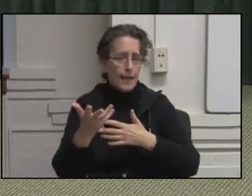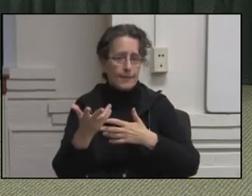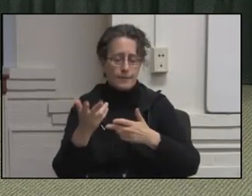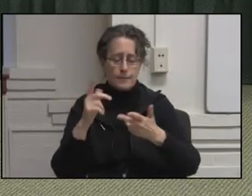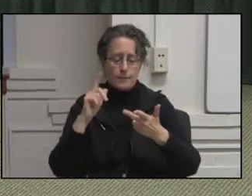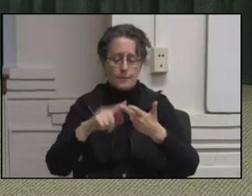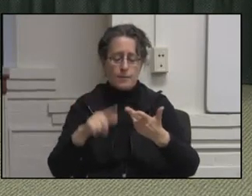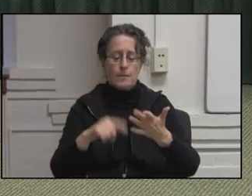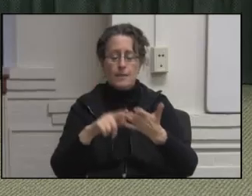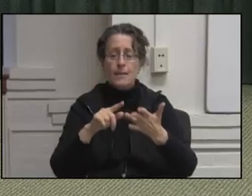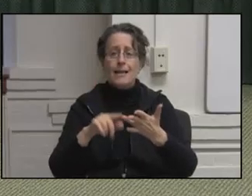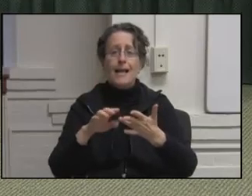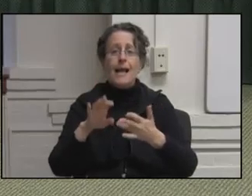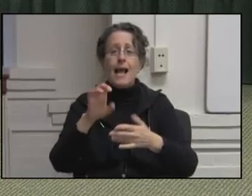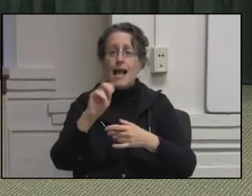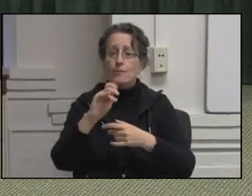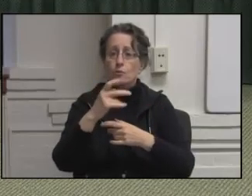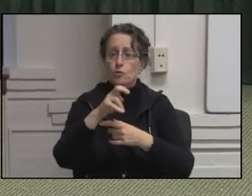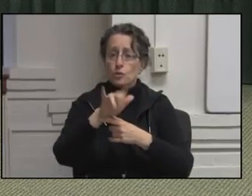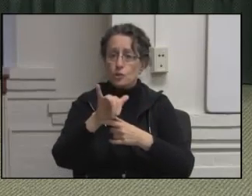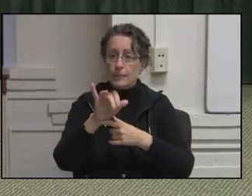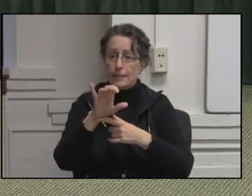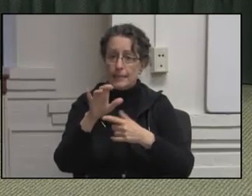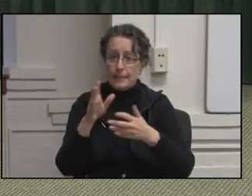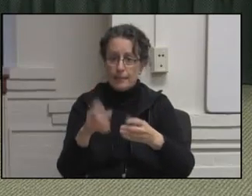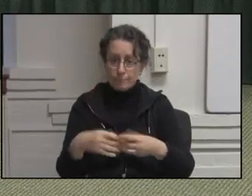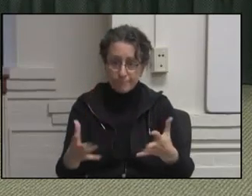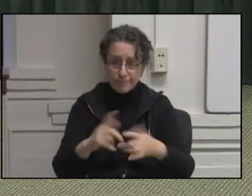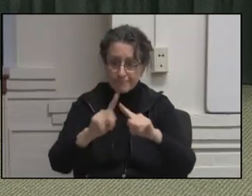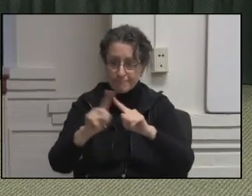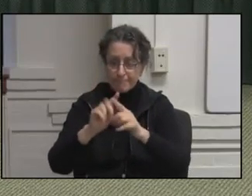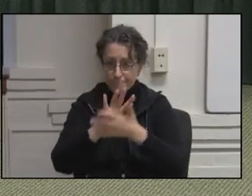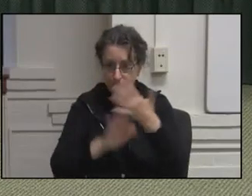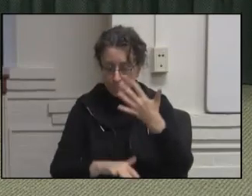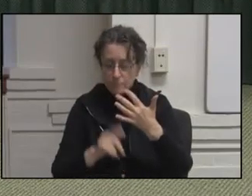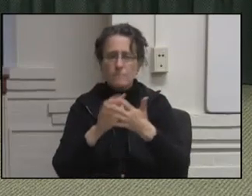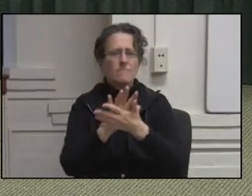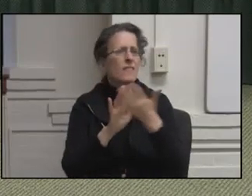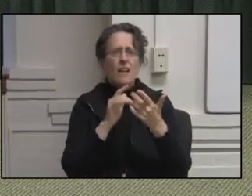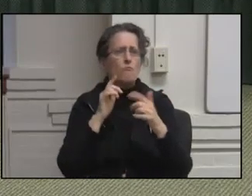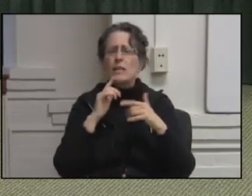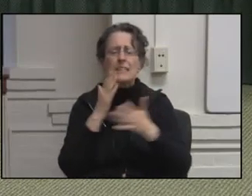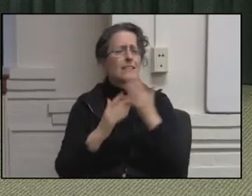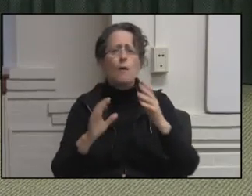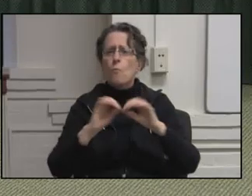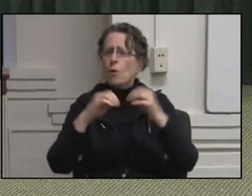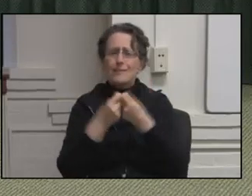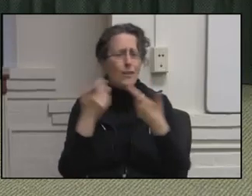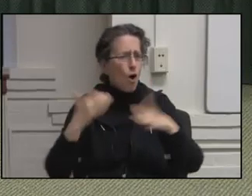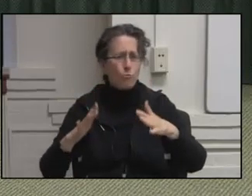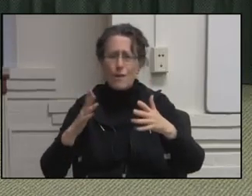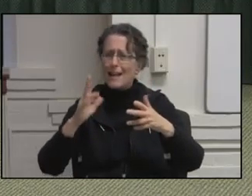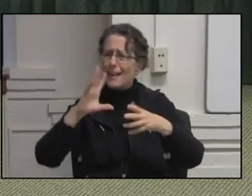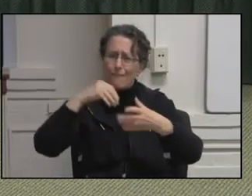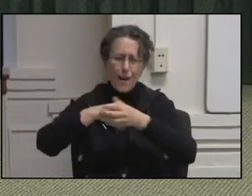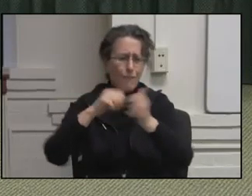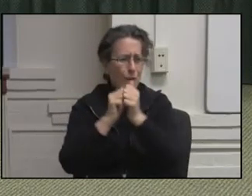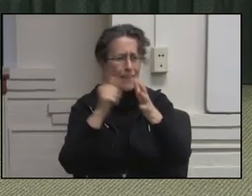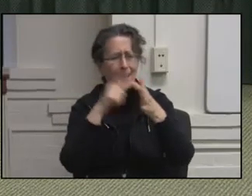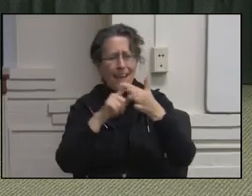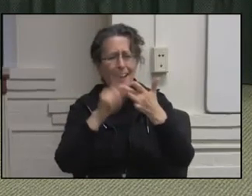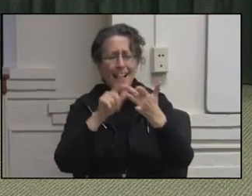the energy supply, water efficiency, business retention. We have organizations that are working on a lot of these already, very deeply involved in a